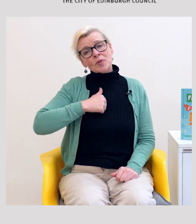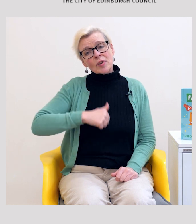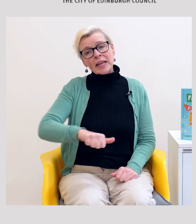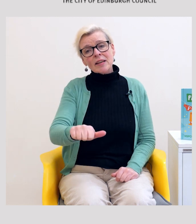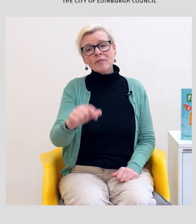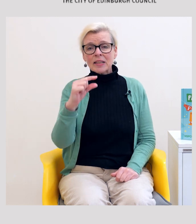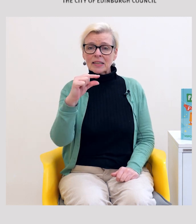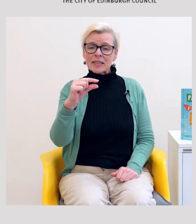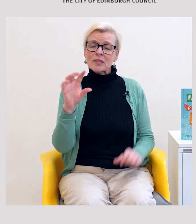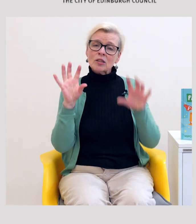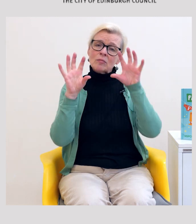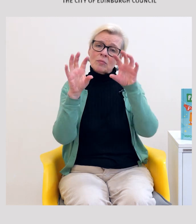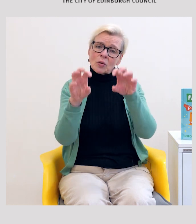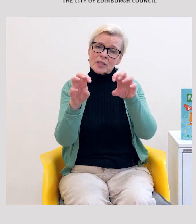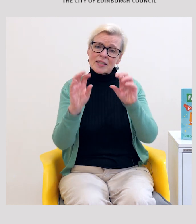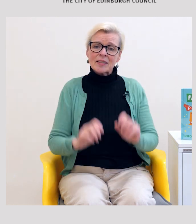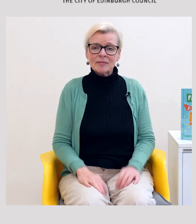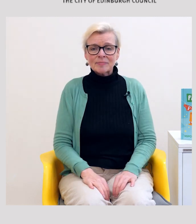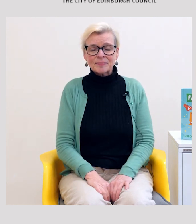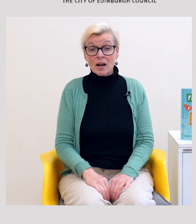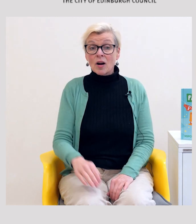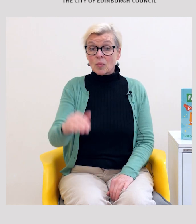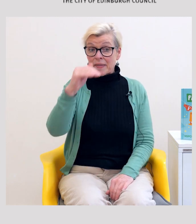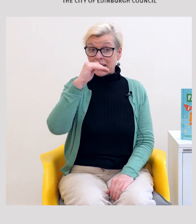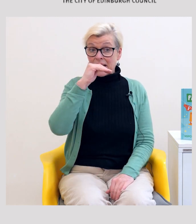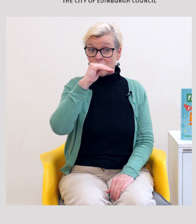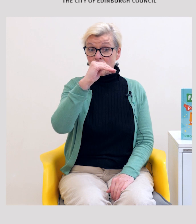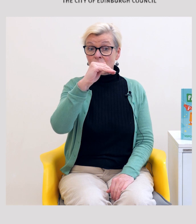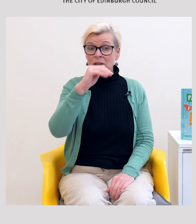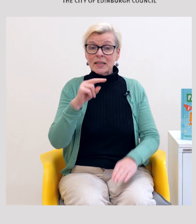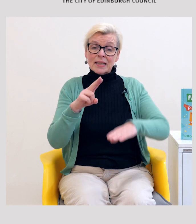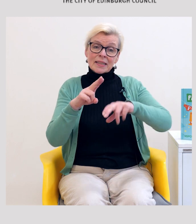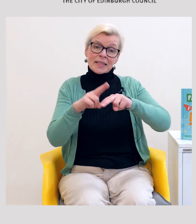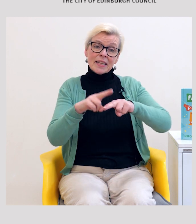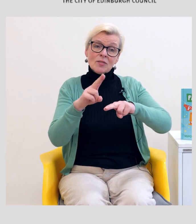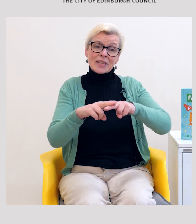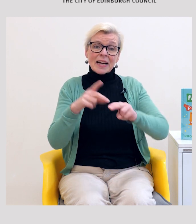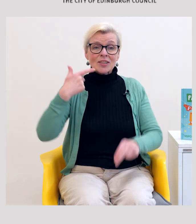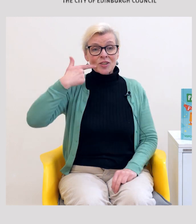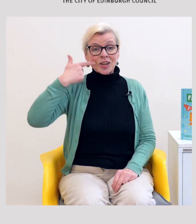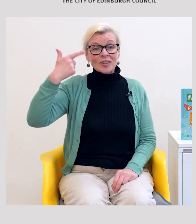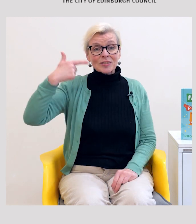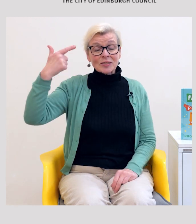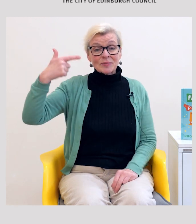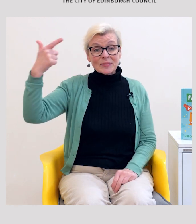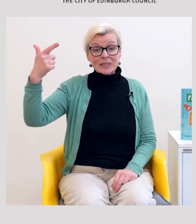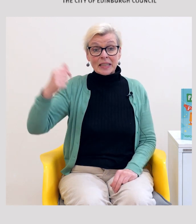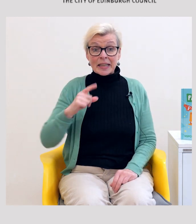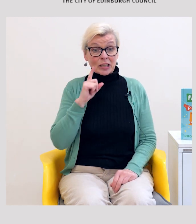my brave little monster. When they get home, Dino Dad